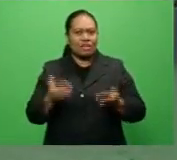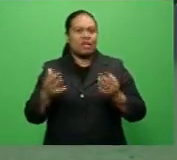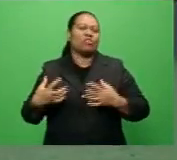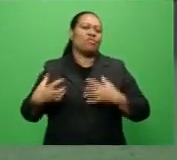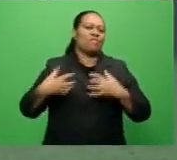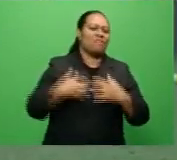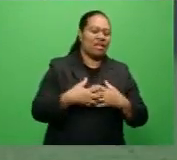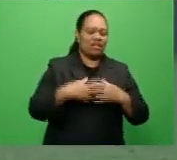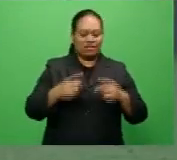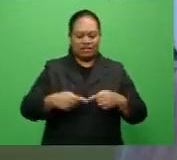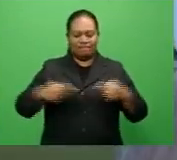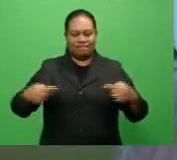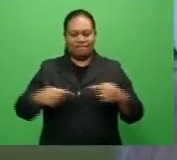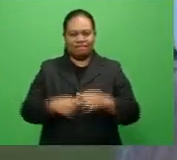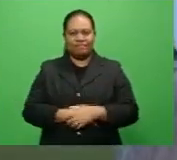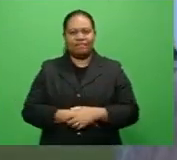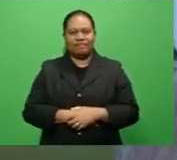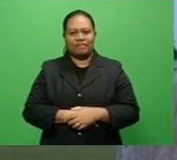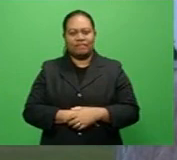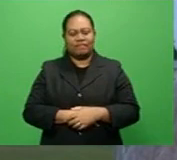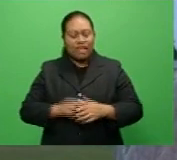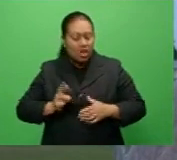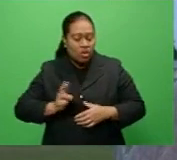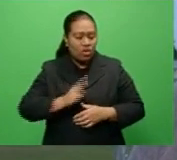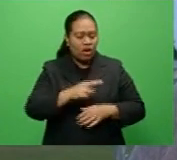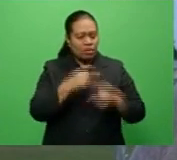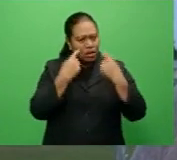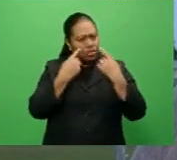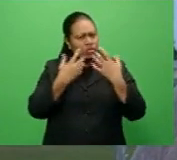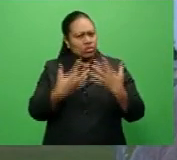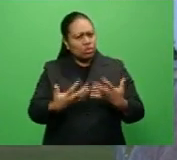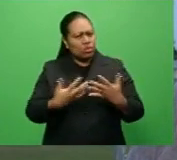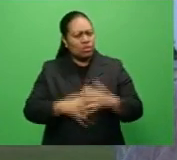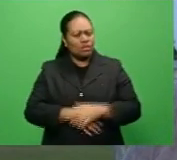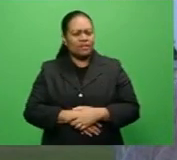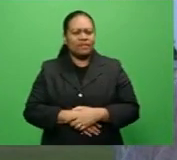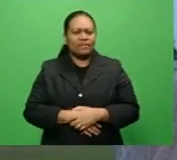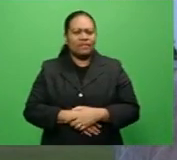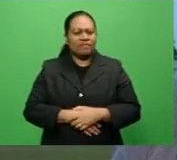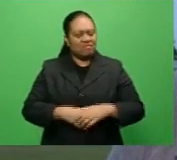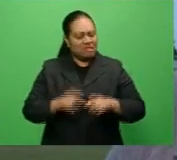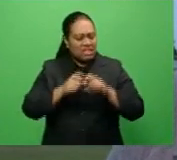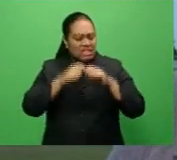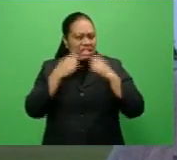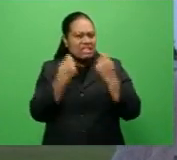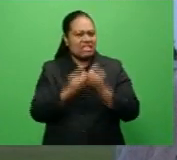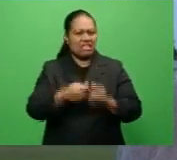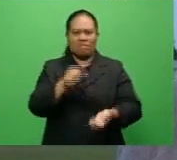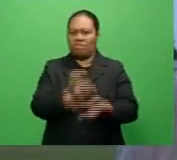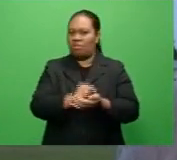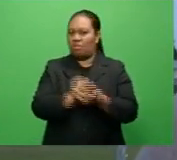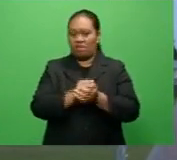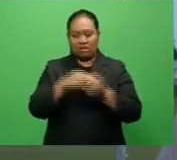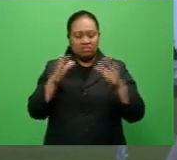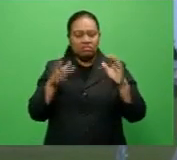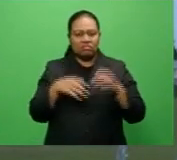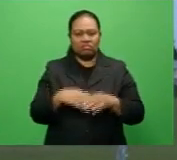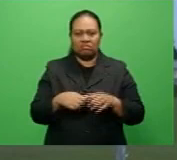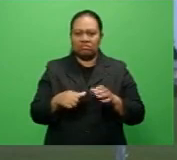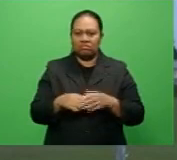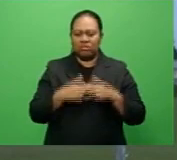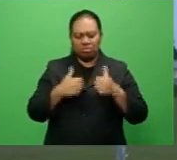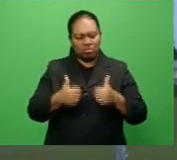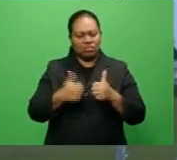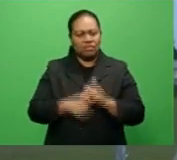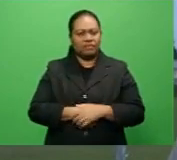their opponent. Well, Rewa has been a team that has played together for quite a while,